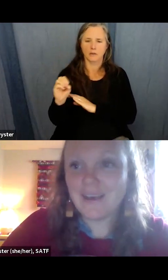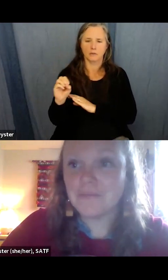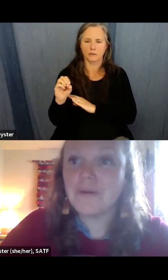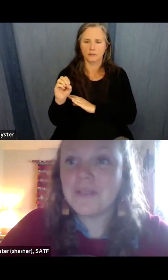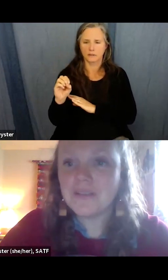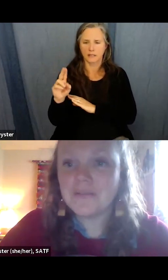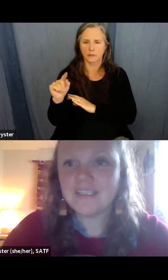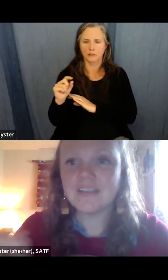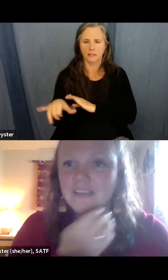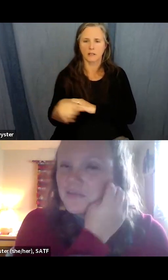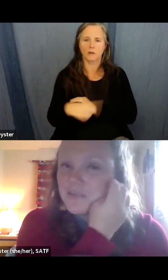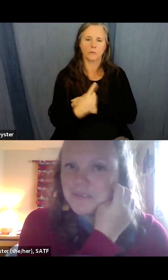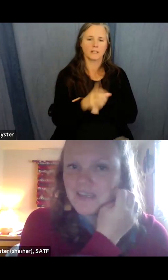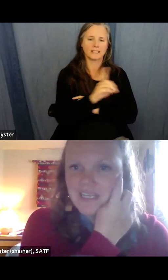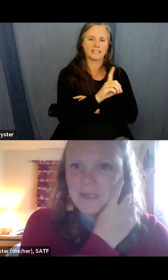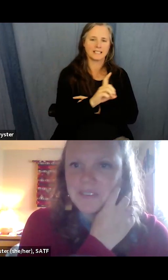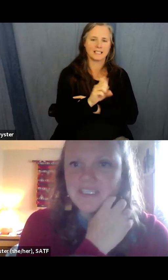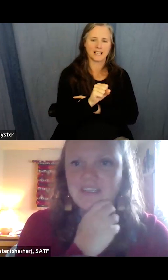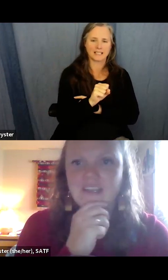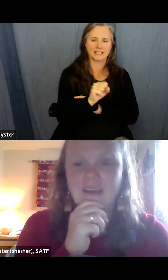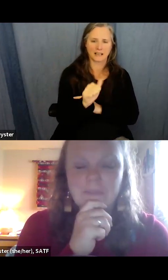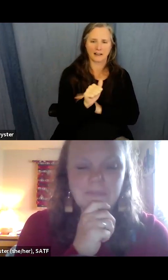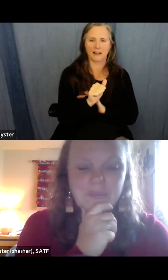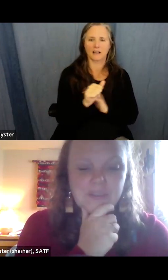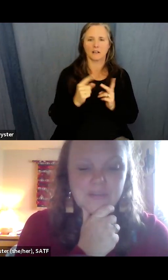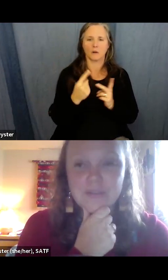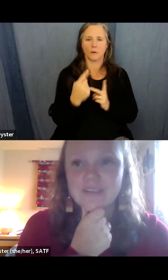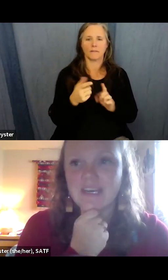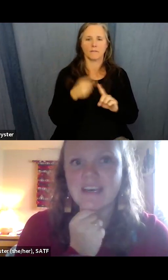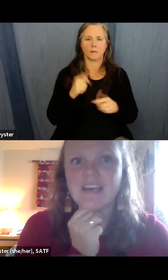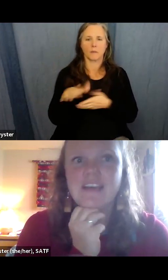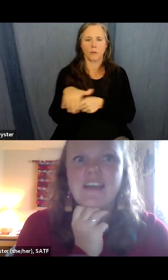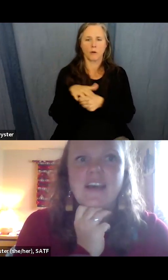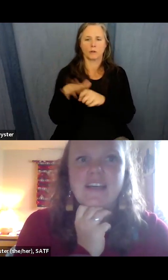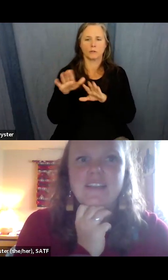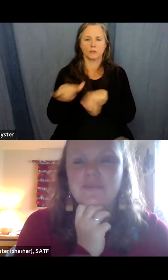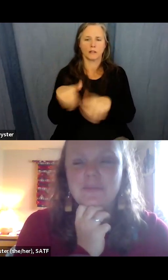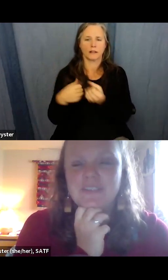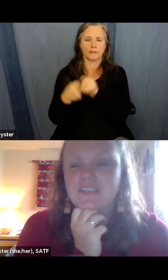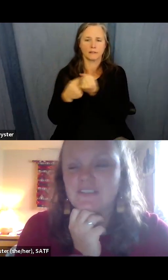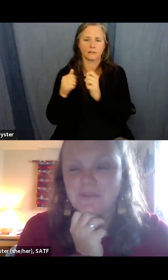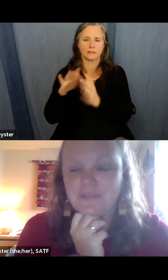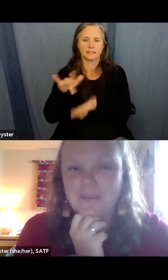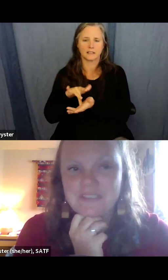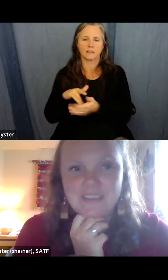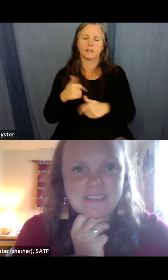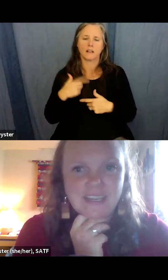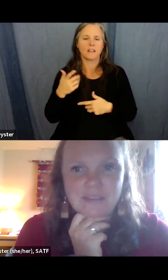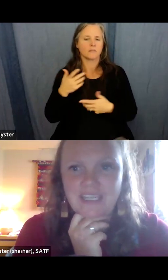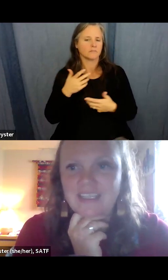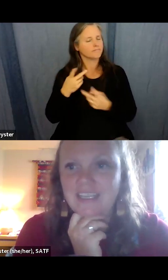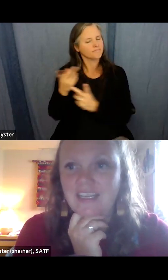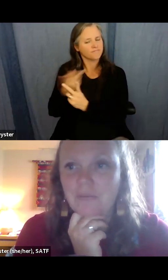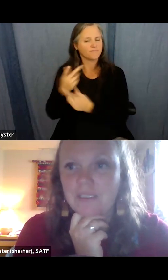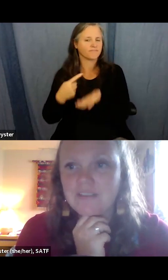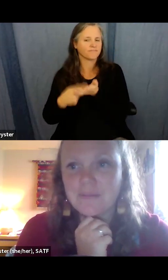again, webinar one. A lot of what you were talking about, Martina, the folks, two of the presenters were from Douglas